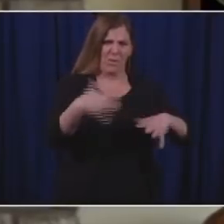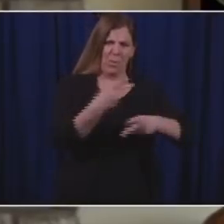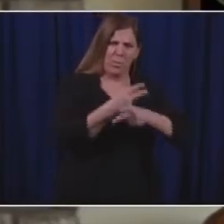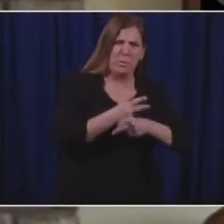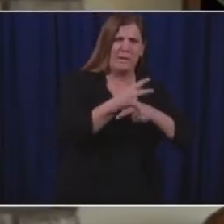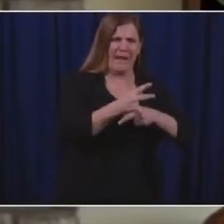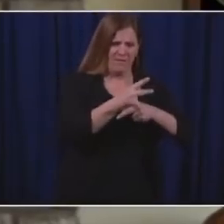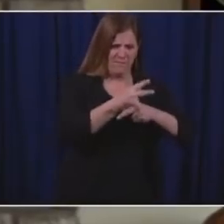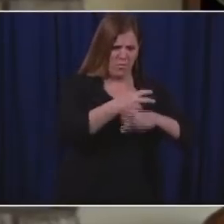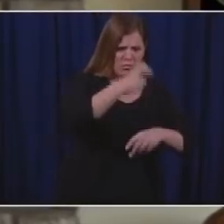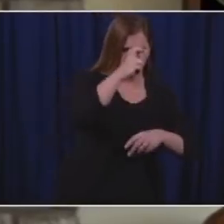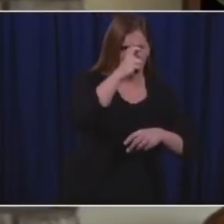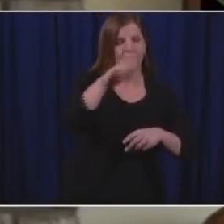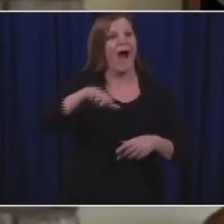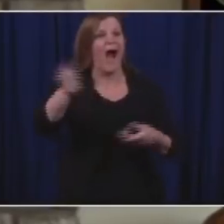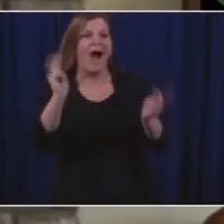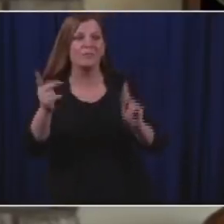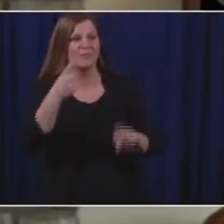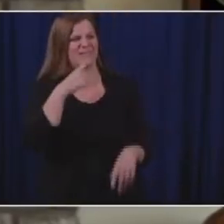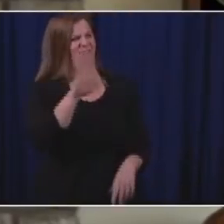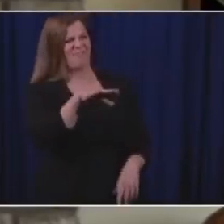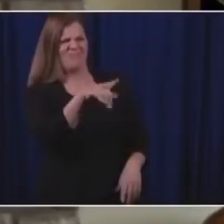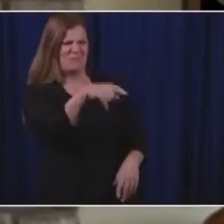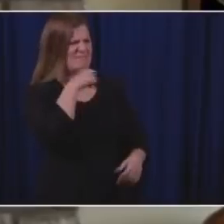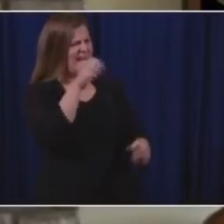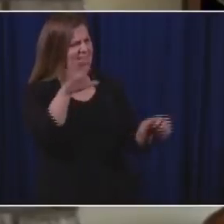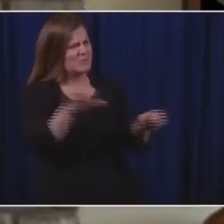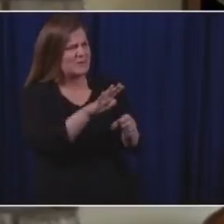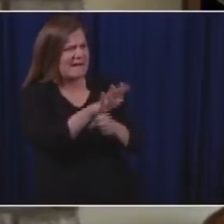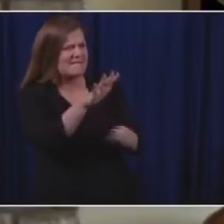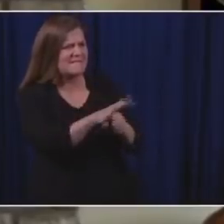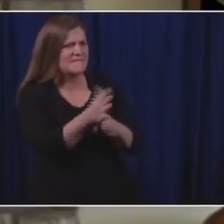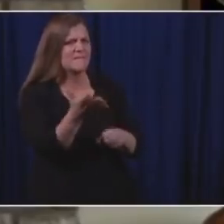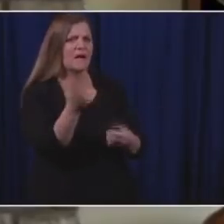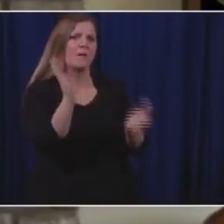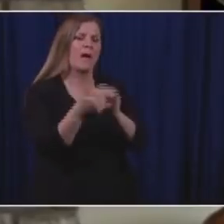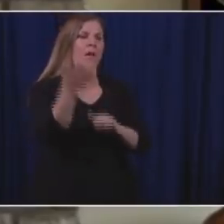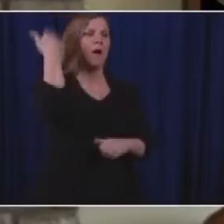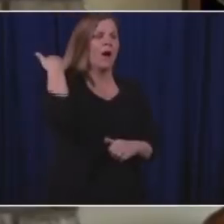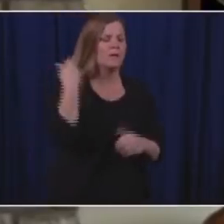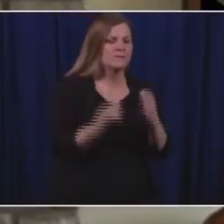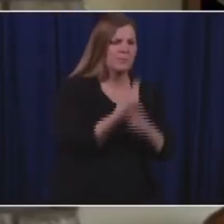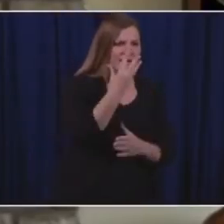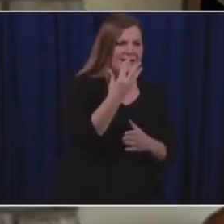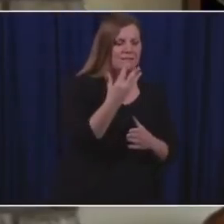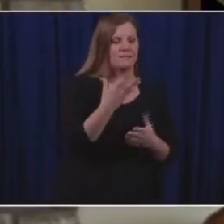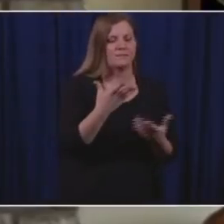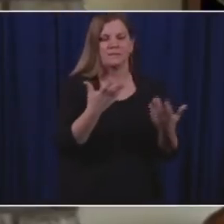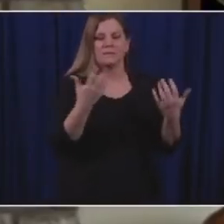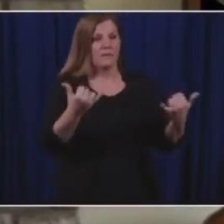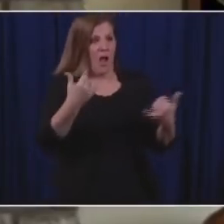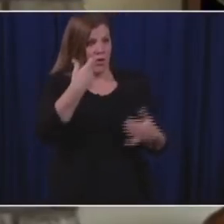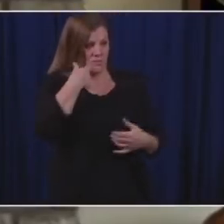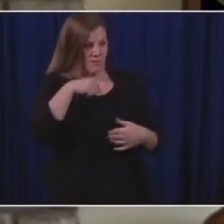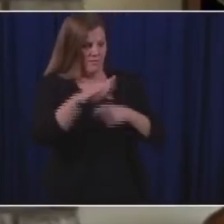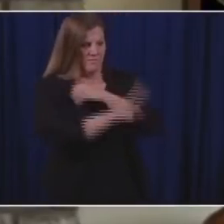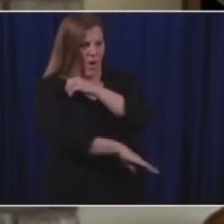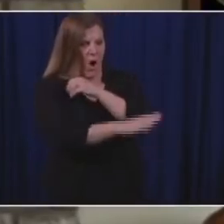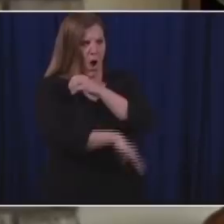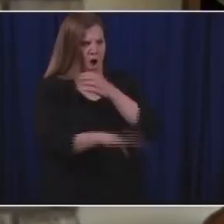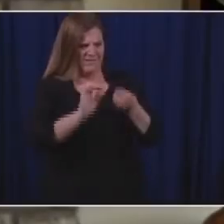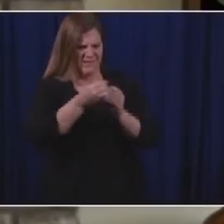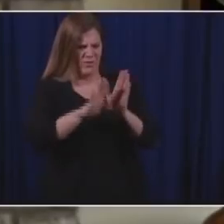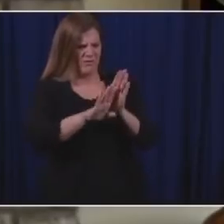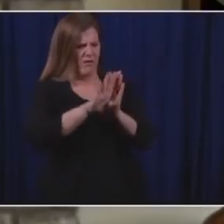acted forcefully enough. The spring lockdown flattened the curve. This fall surge is getting worse, and clearly there's